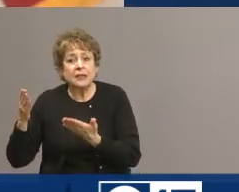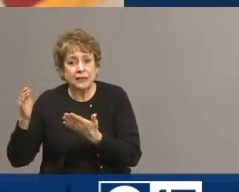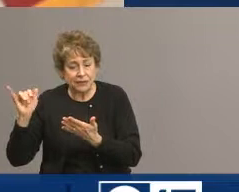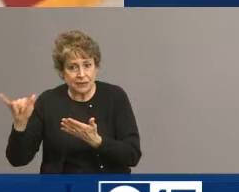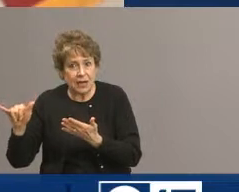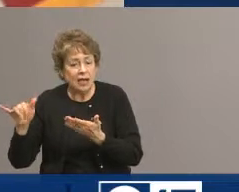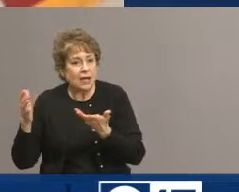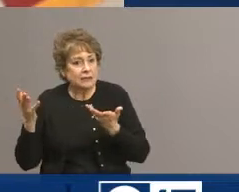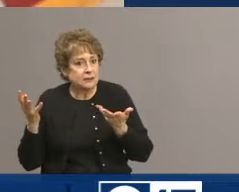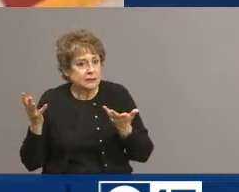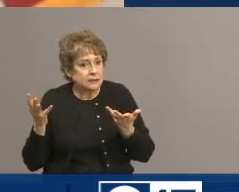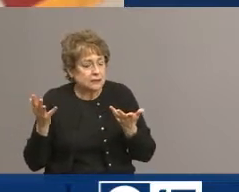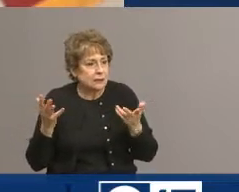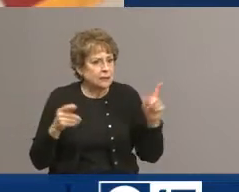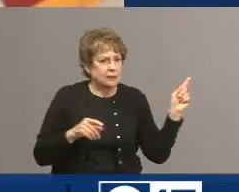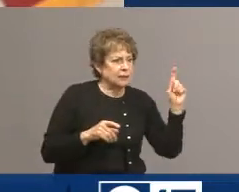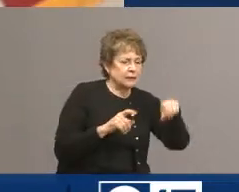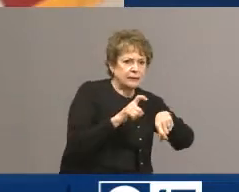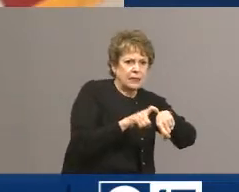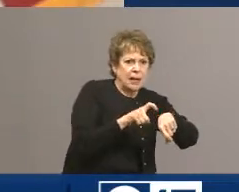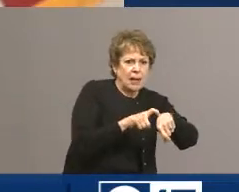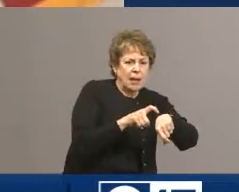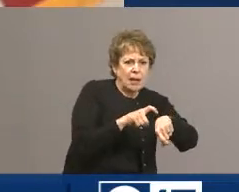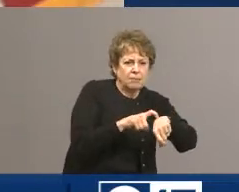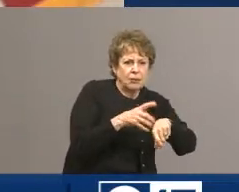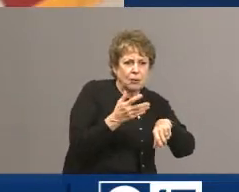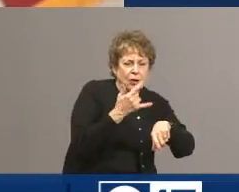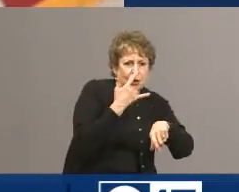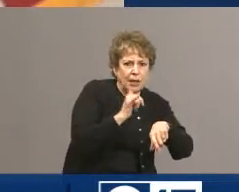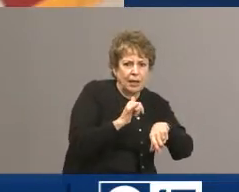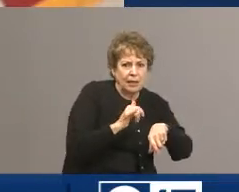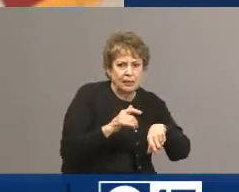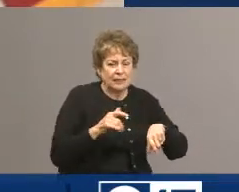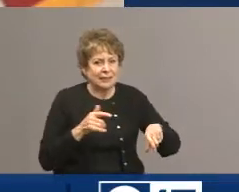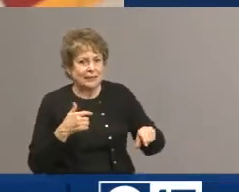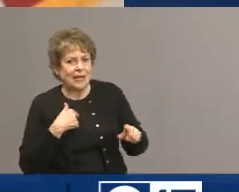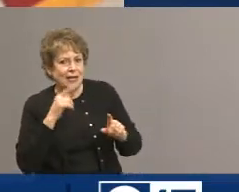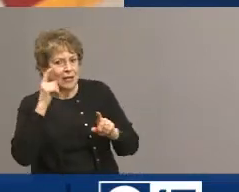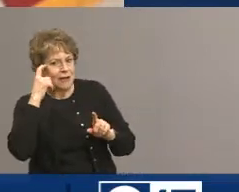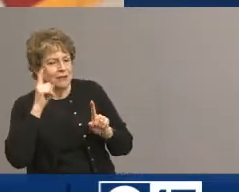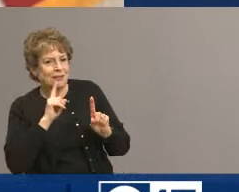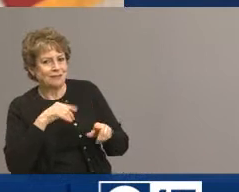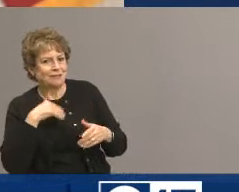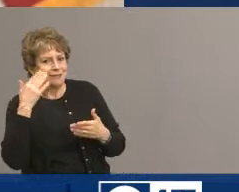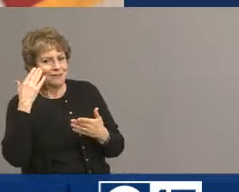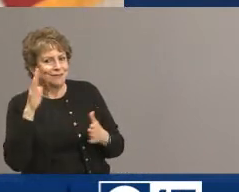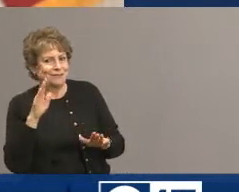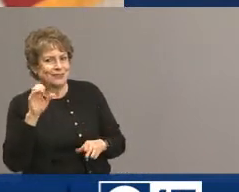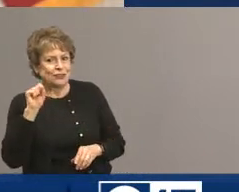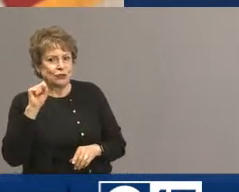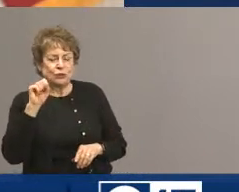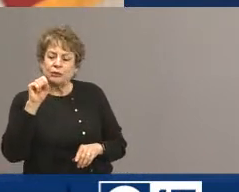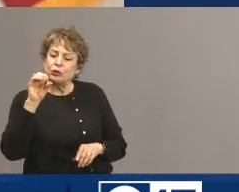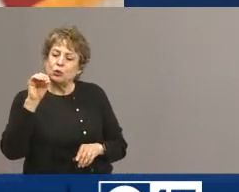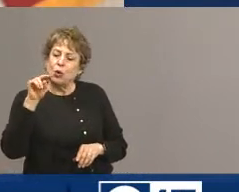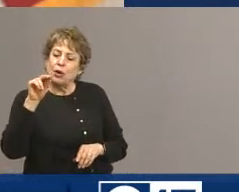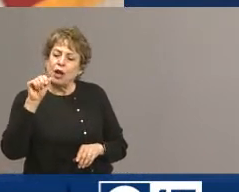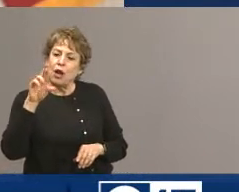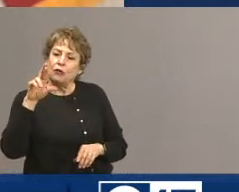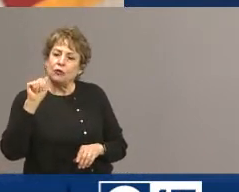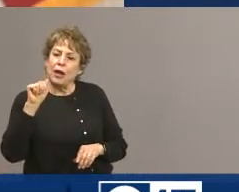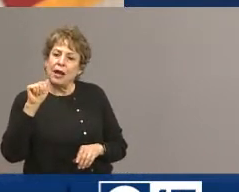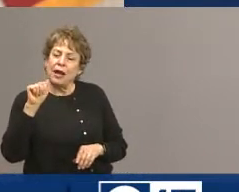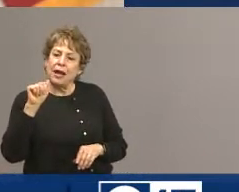I've asked them, so I'll let you guys do the follow-up with it. Thank you, Vaughn. I also want to say that how important testing is. It's a